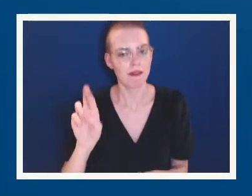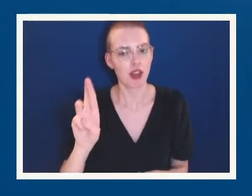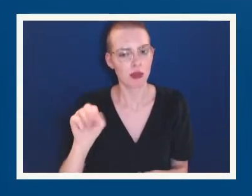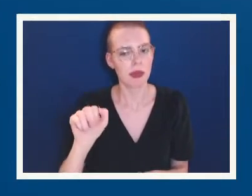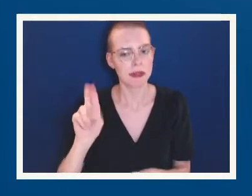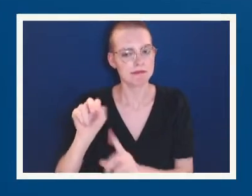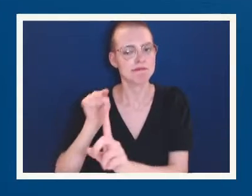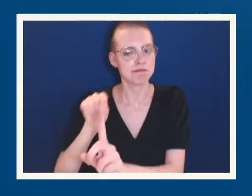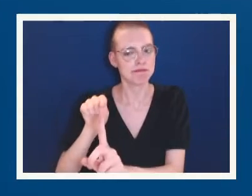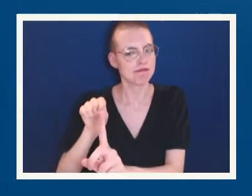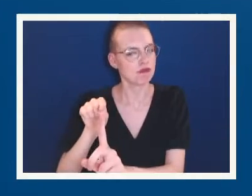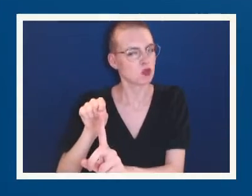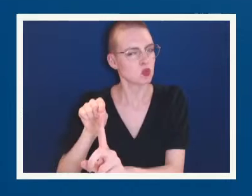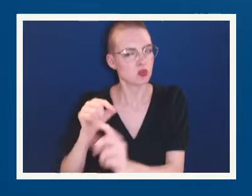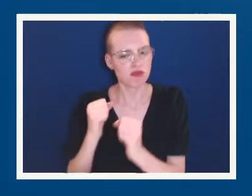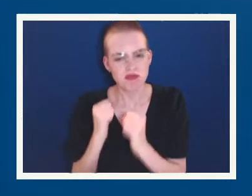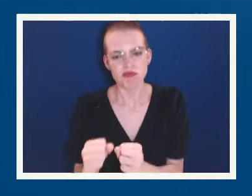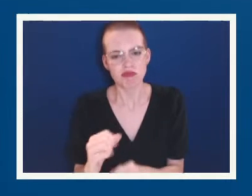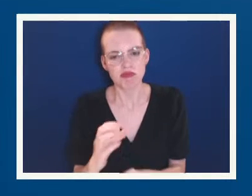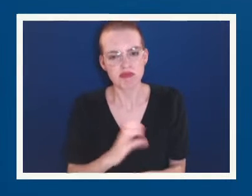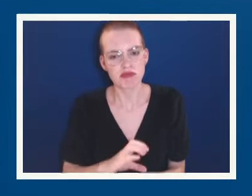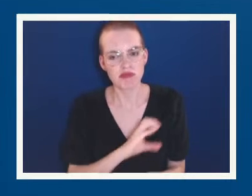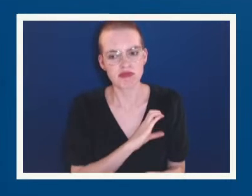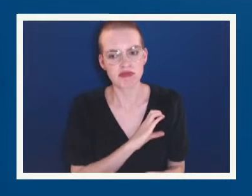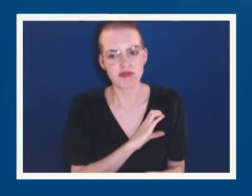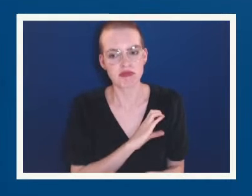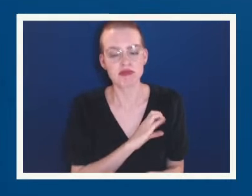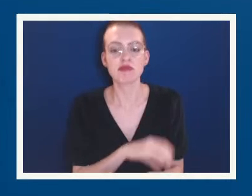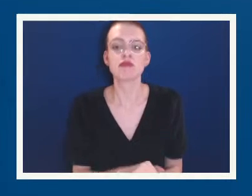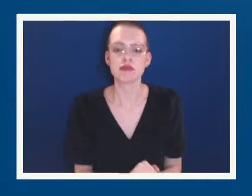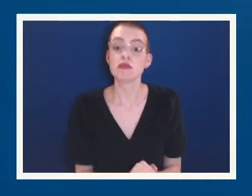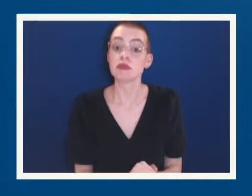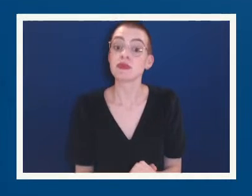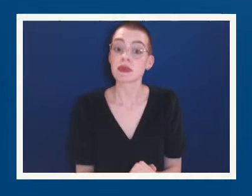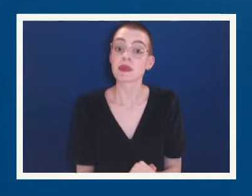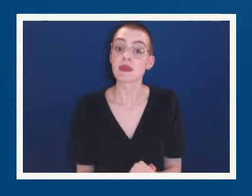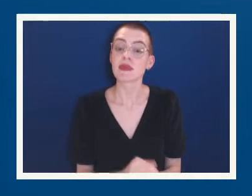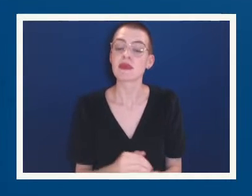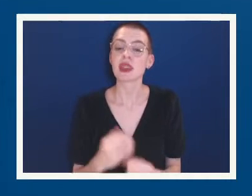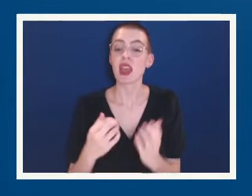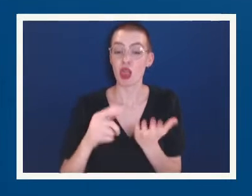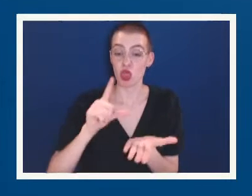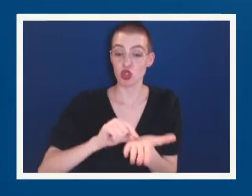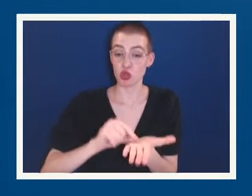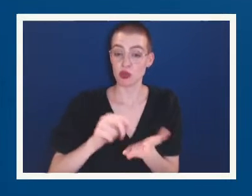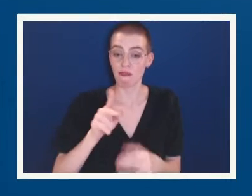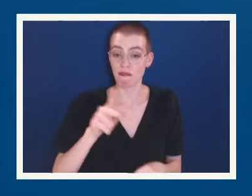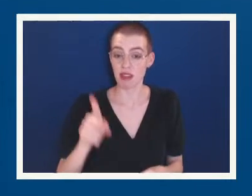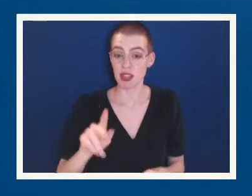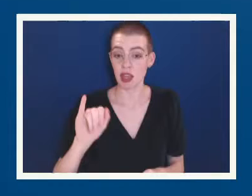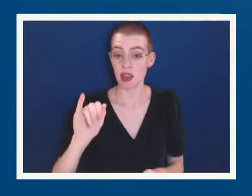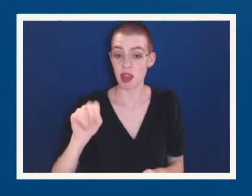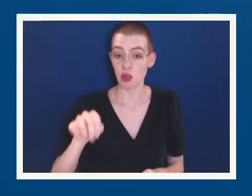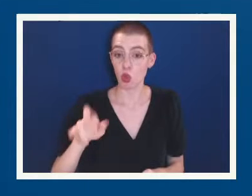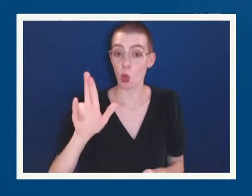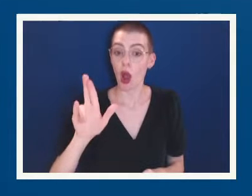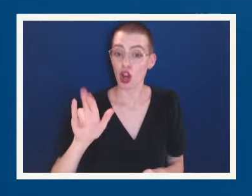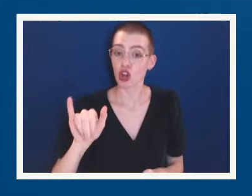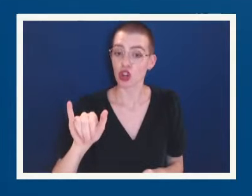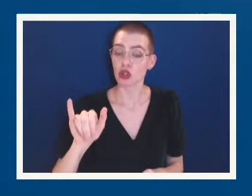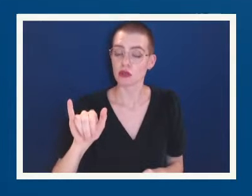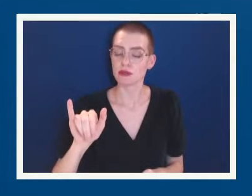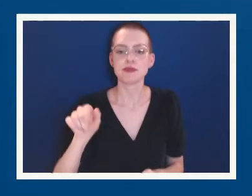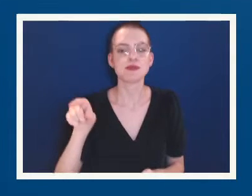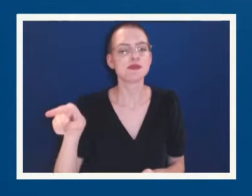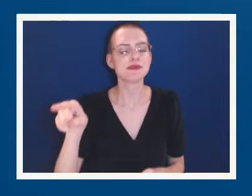You know, in its endorsement of him, the Philadelphia Inquirer today said, John knows what his